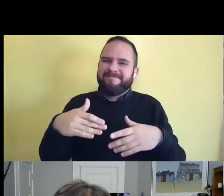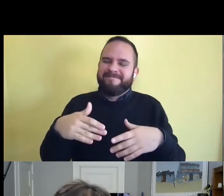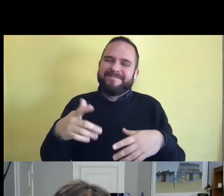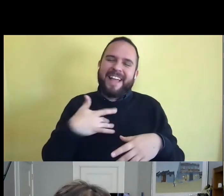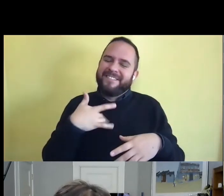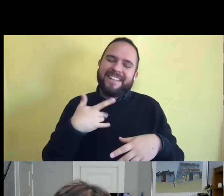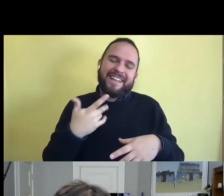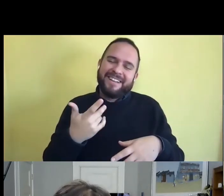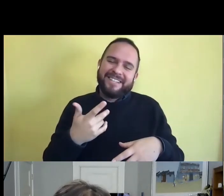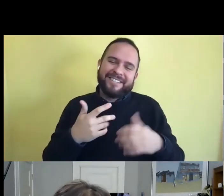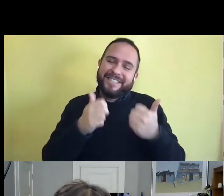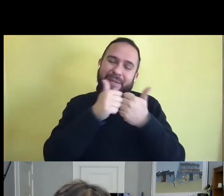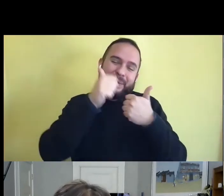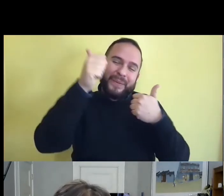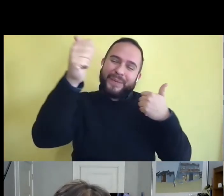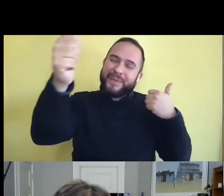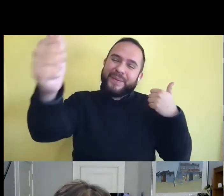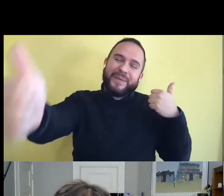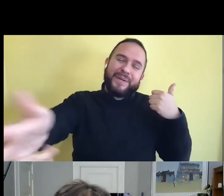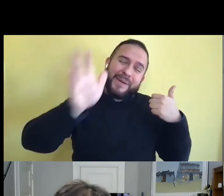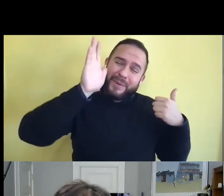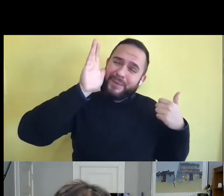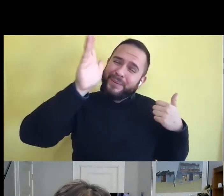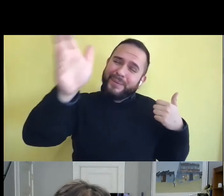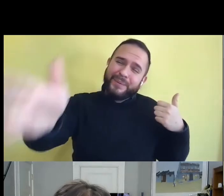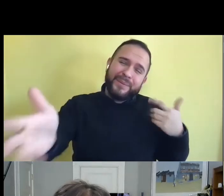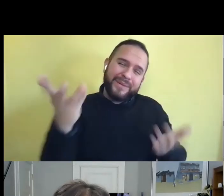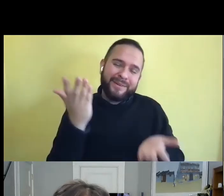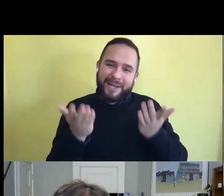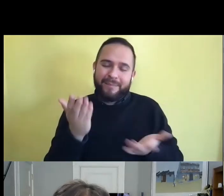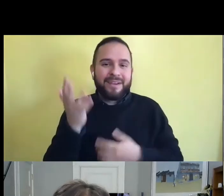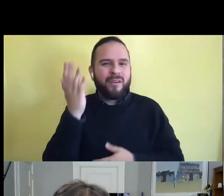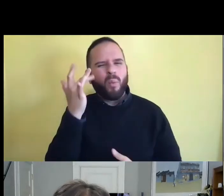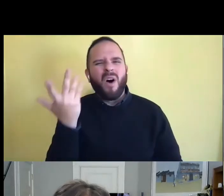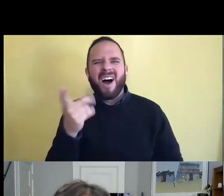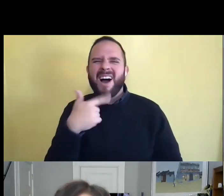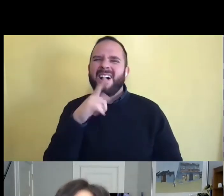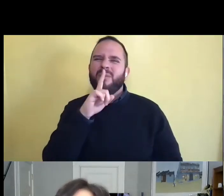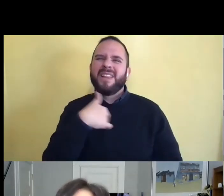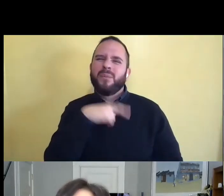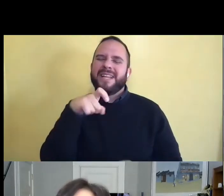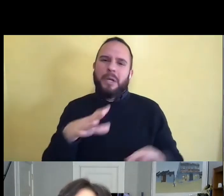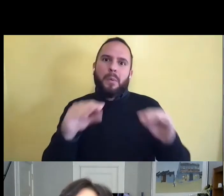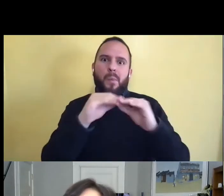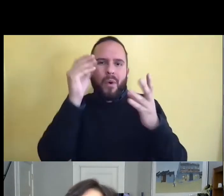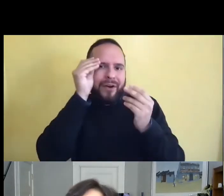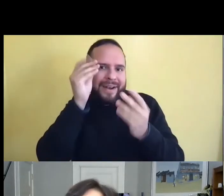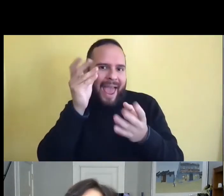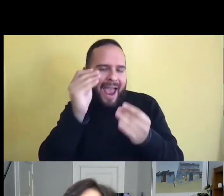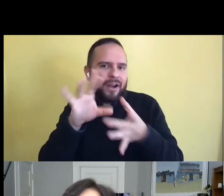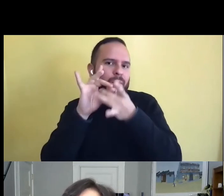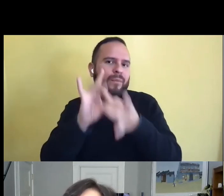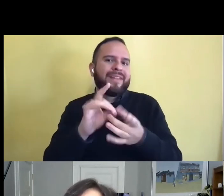that, very much so because of the need for more data sets with sign